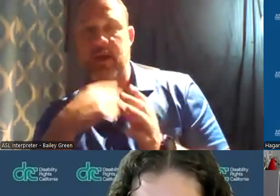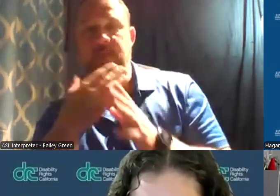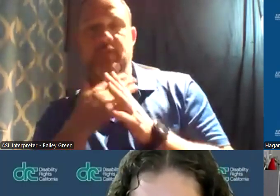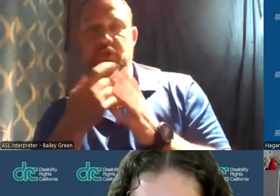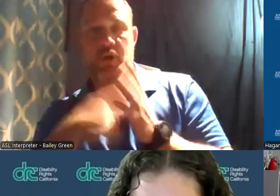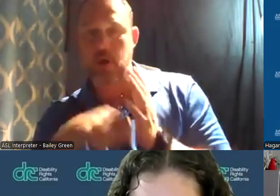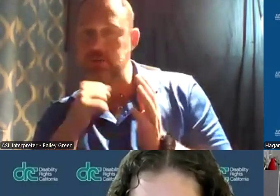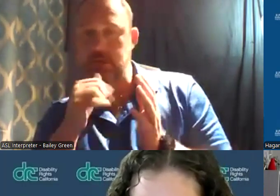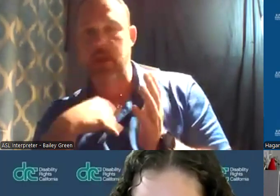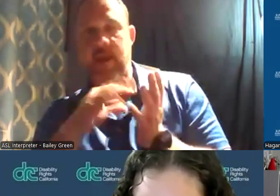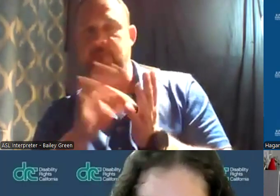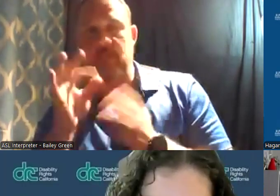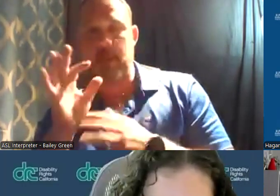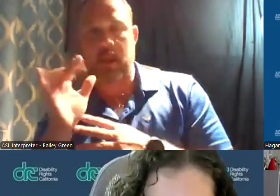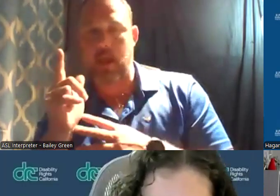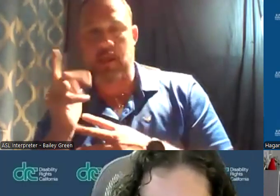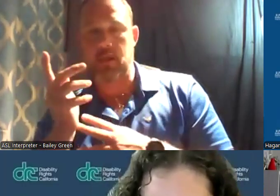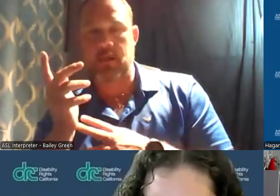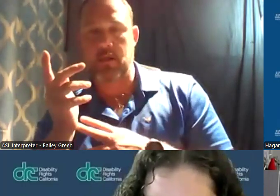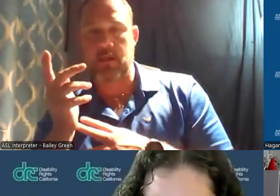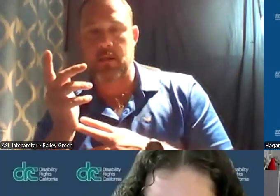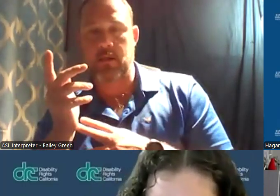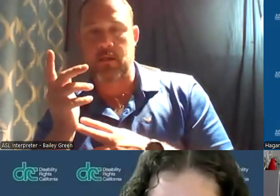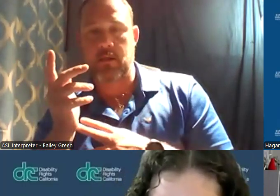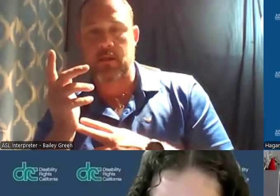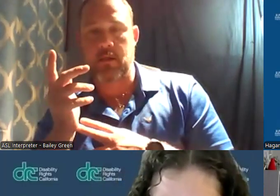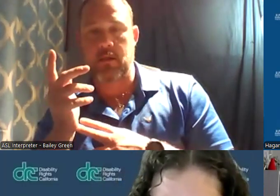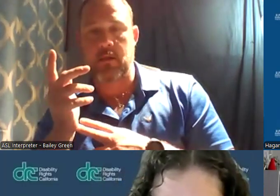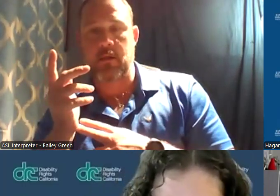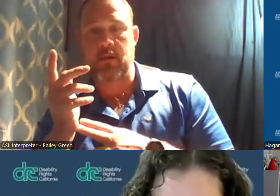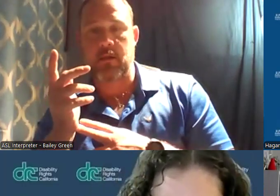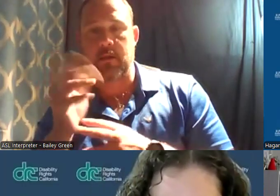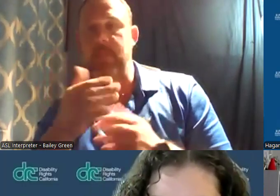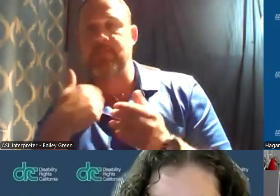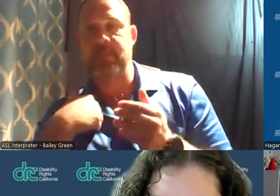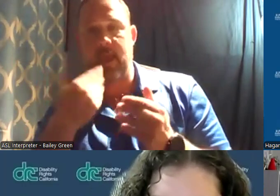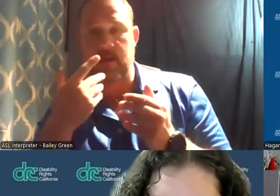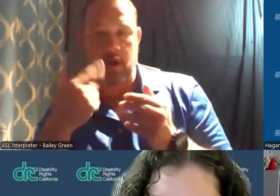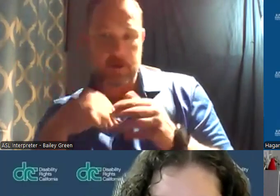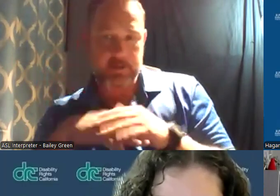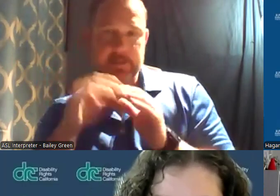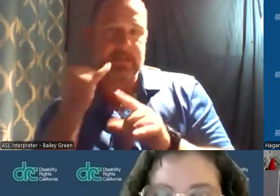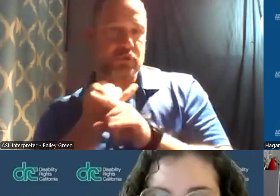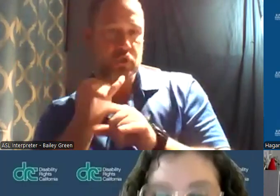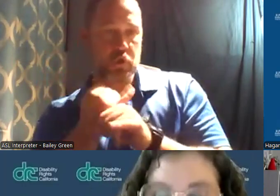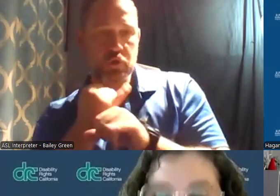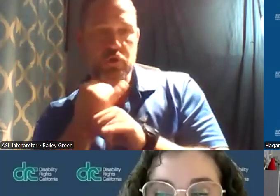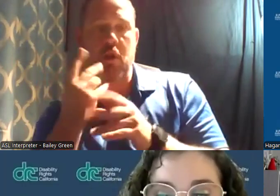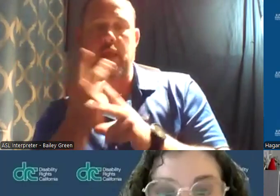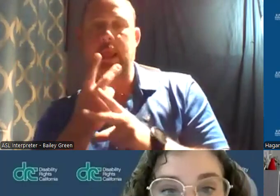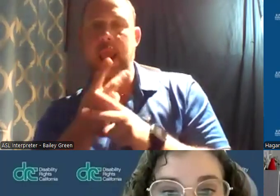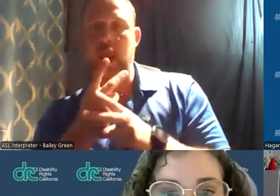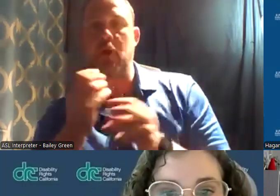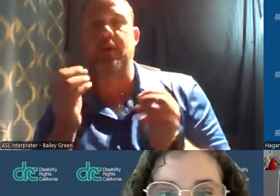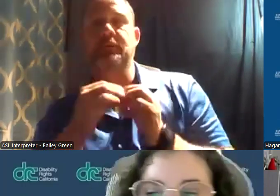the Medi-Cal. And then we're having them end up in institutional care or other care that's